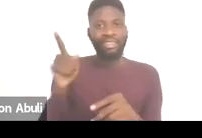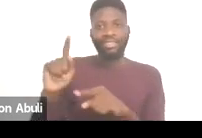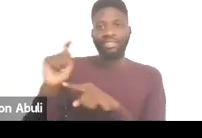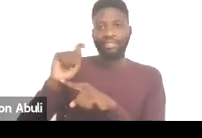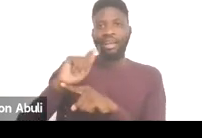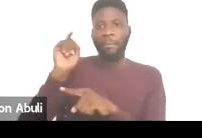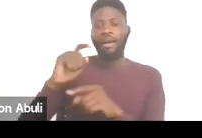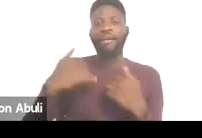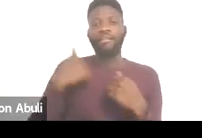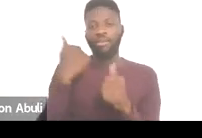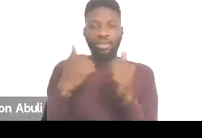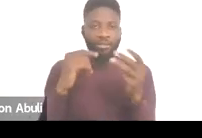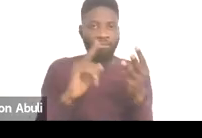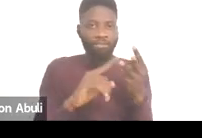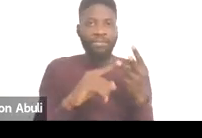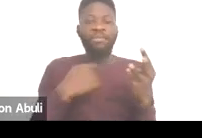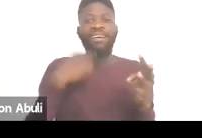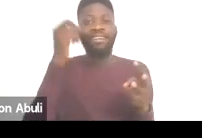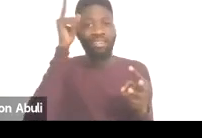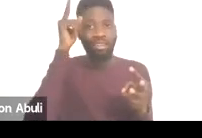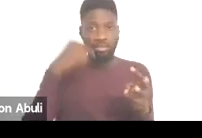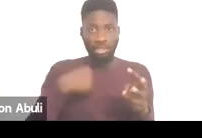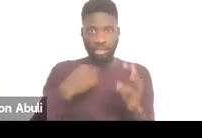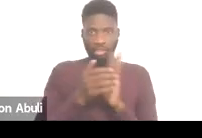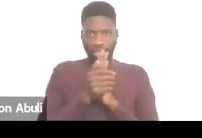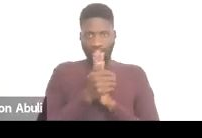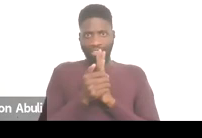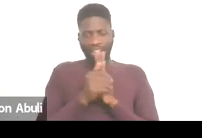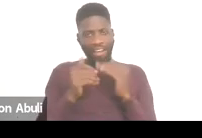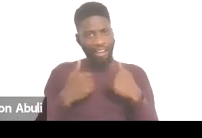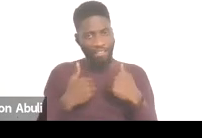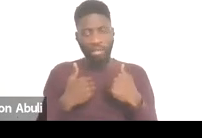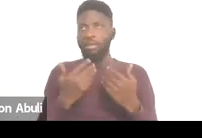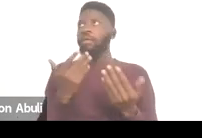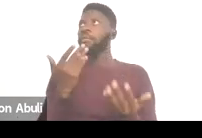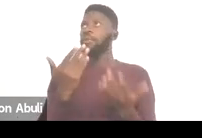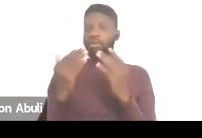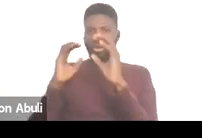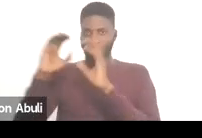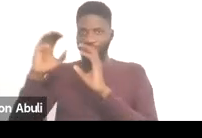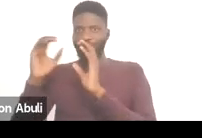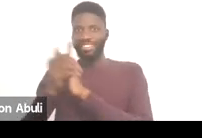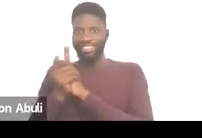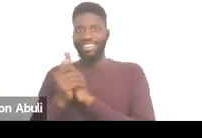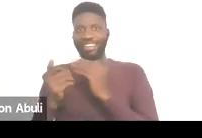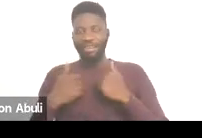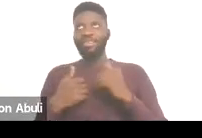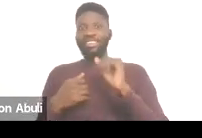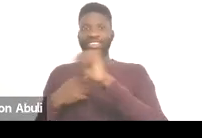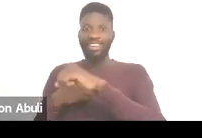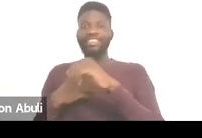I understand, do I have those skills? Maybe apart from the communication skills, apart from the